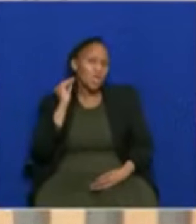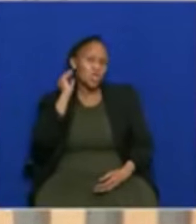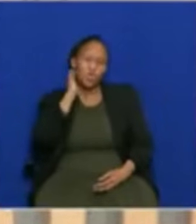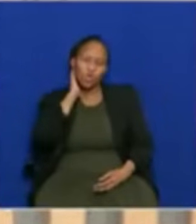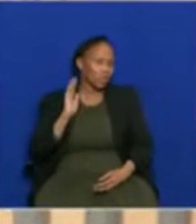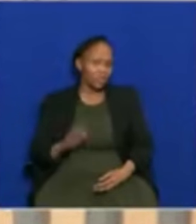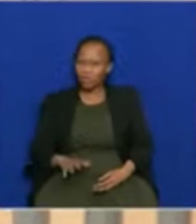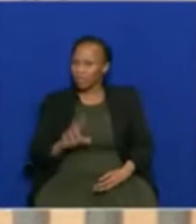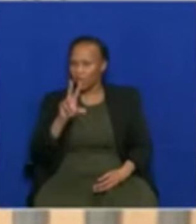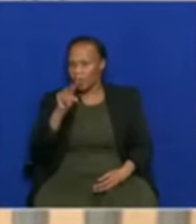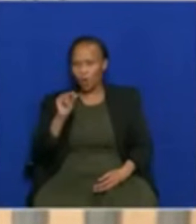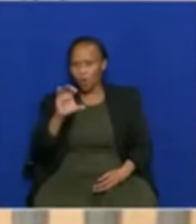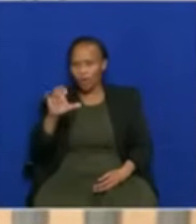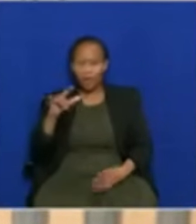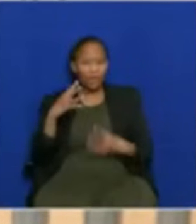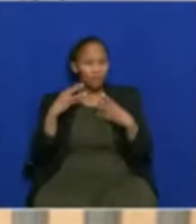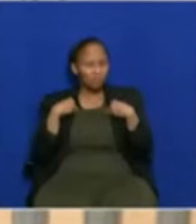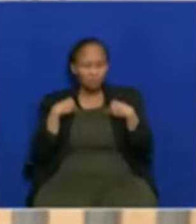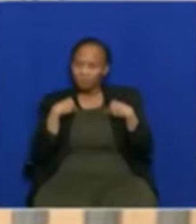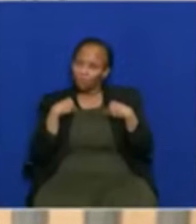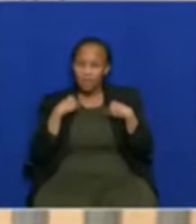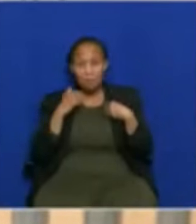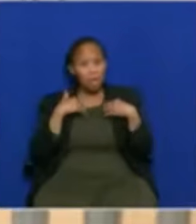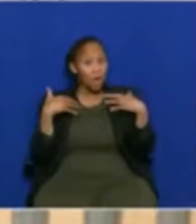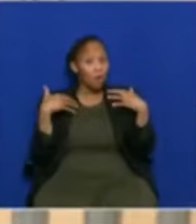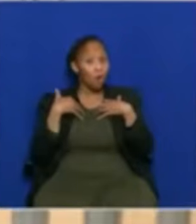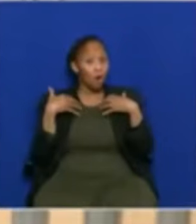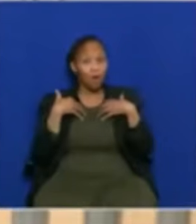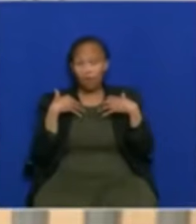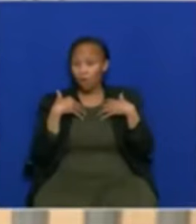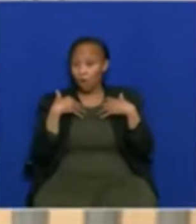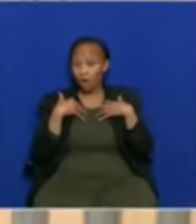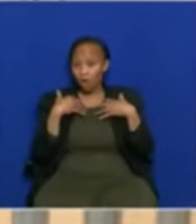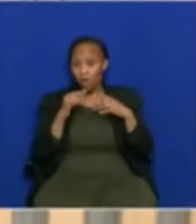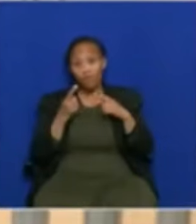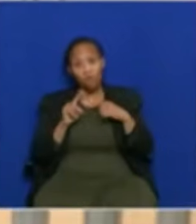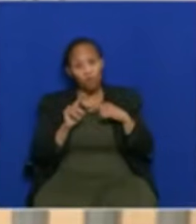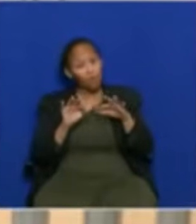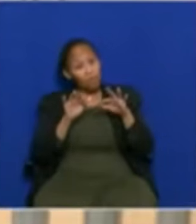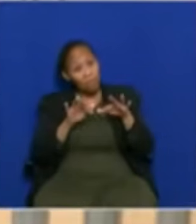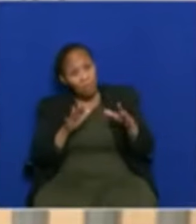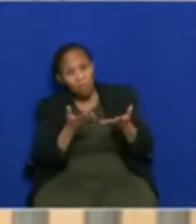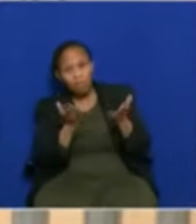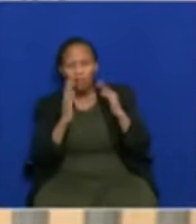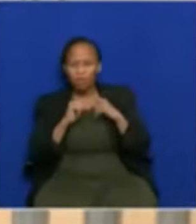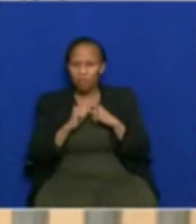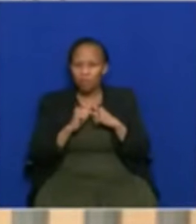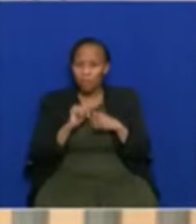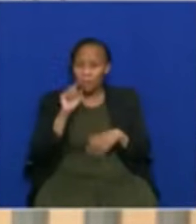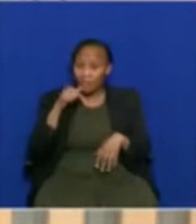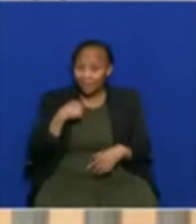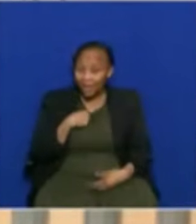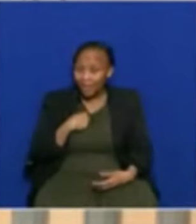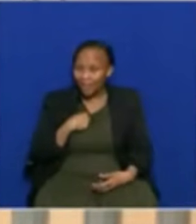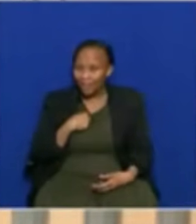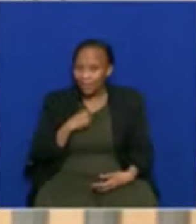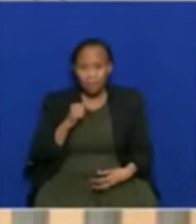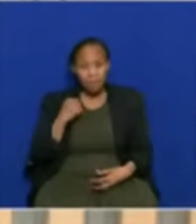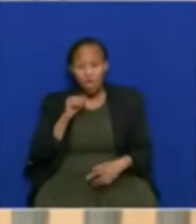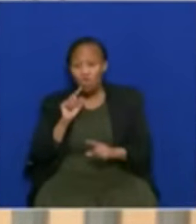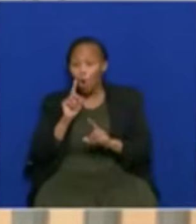I worry for the rest of the citizenry. Must I? I don't accept your answer. I